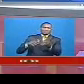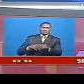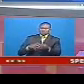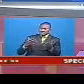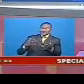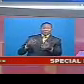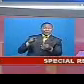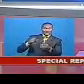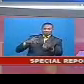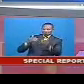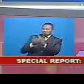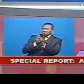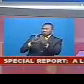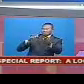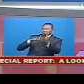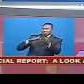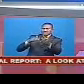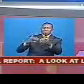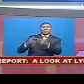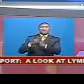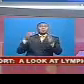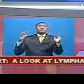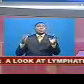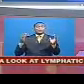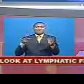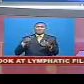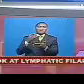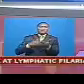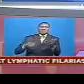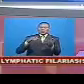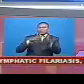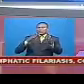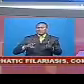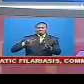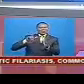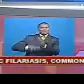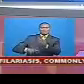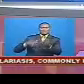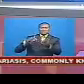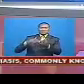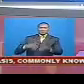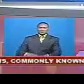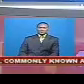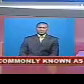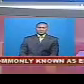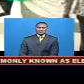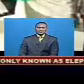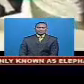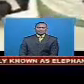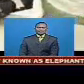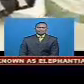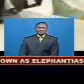The Academic Achievement Awards Day has become necessary following the persistent low performance by students in the licensure